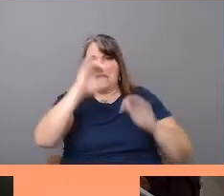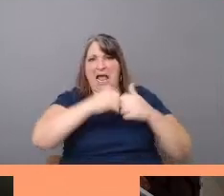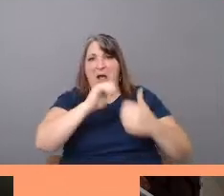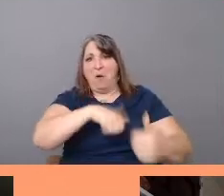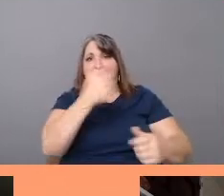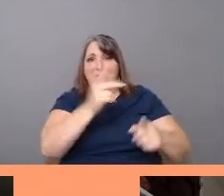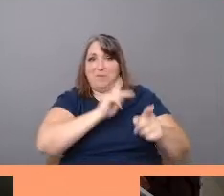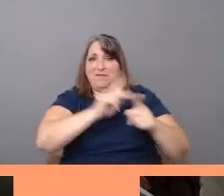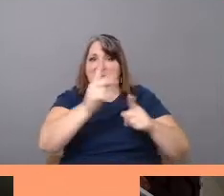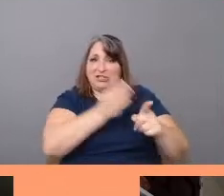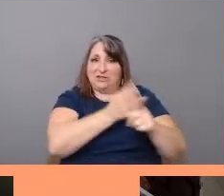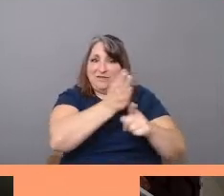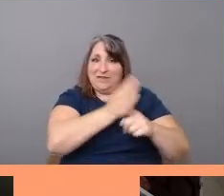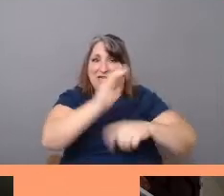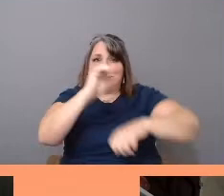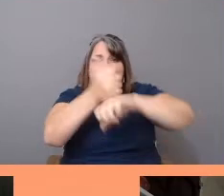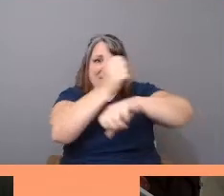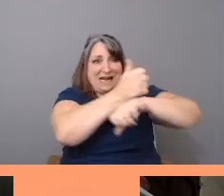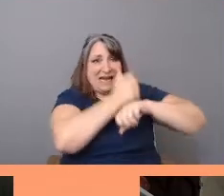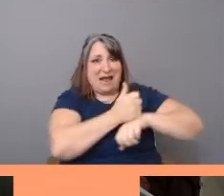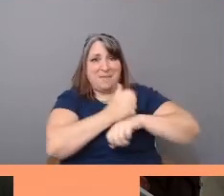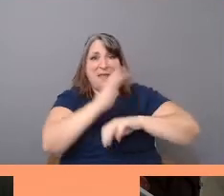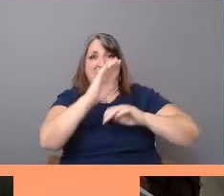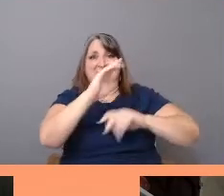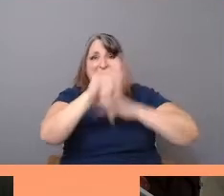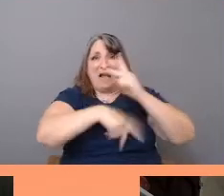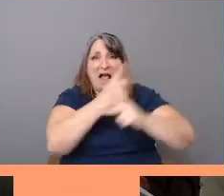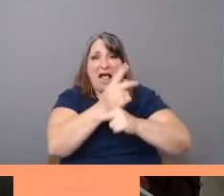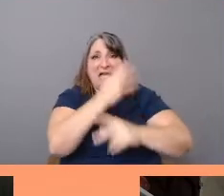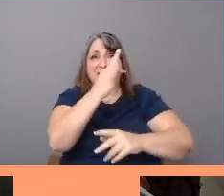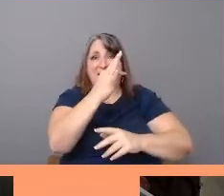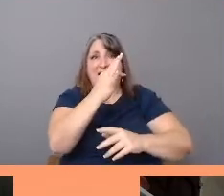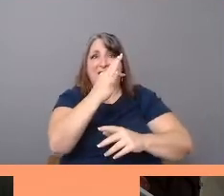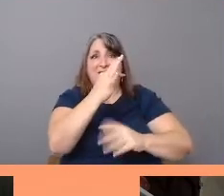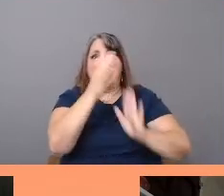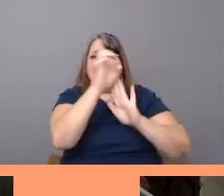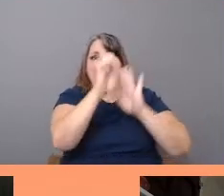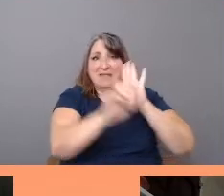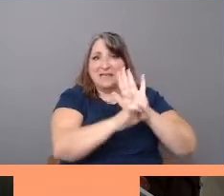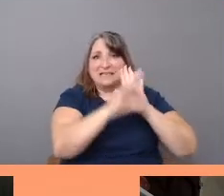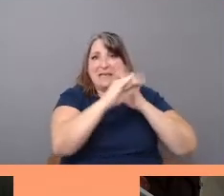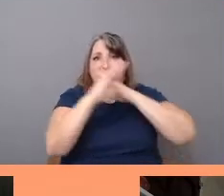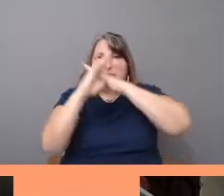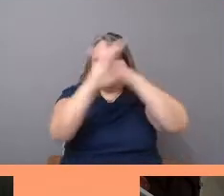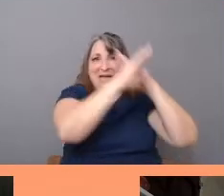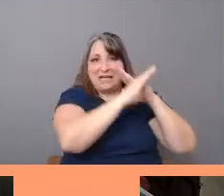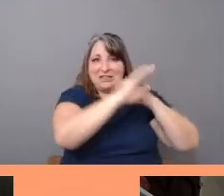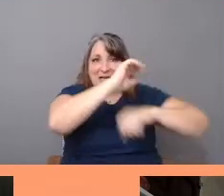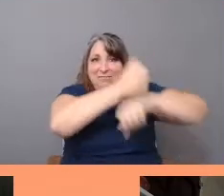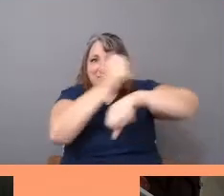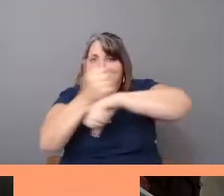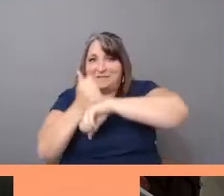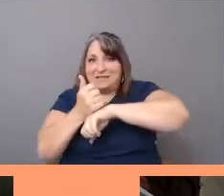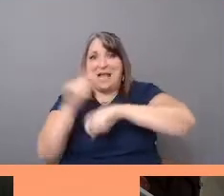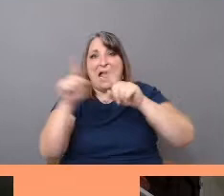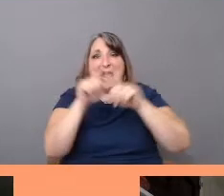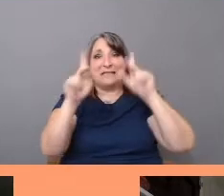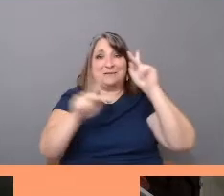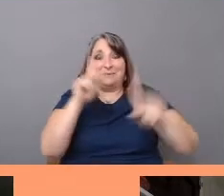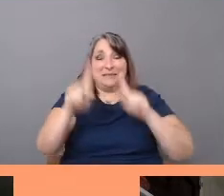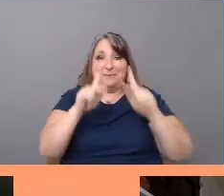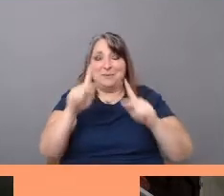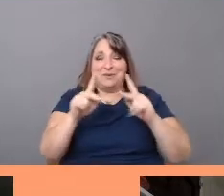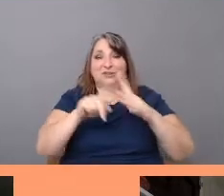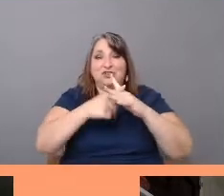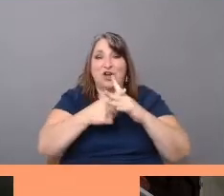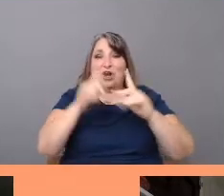other fields, professional fields, organize themselves and the kinds of guardrails that they provide for themselves as folks